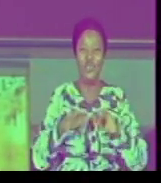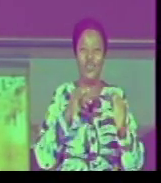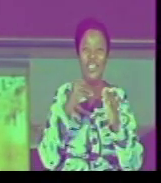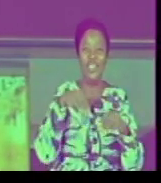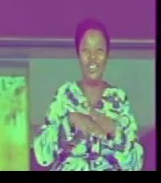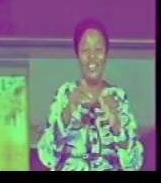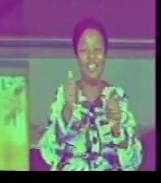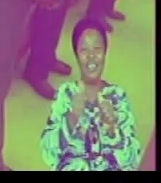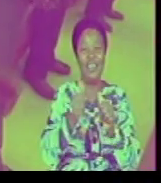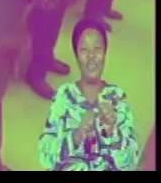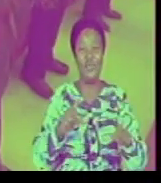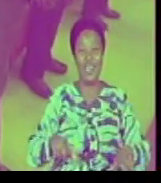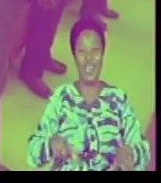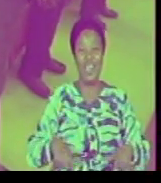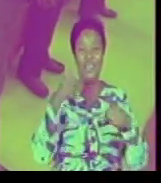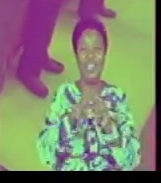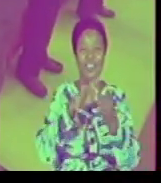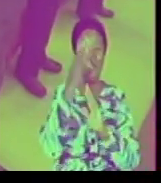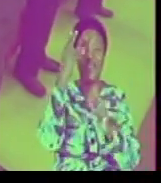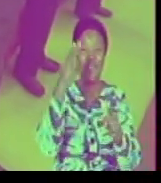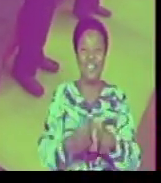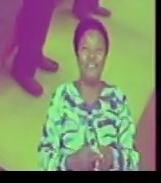in Jesus' name. Amen.